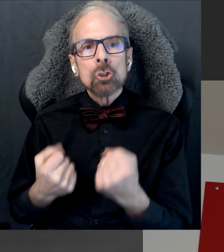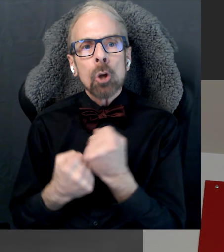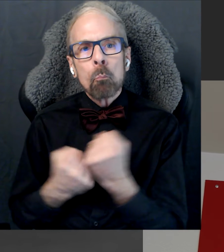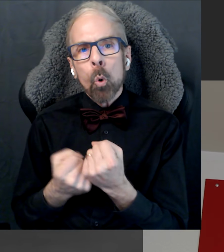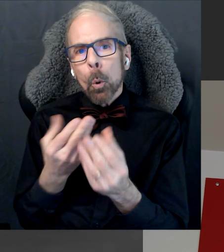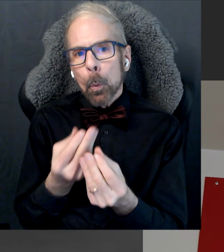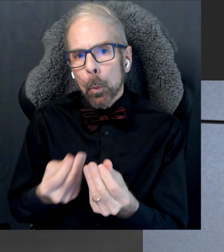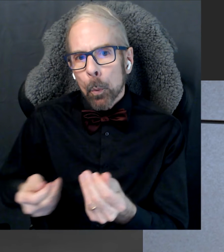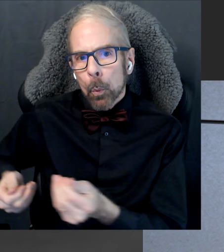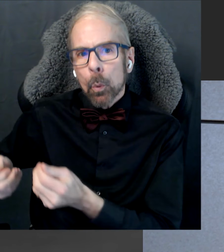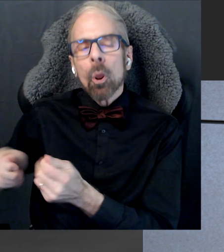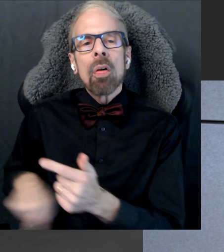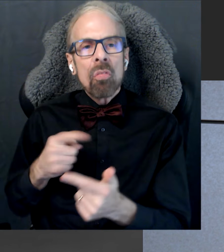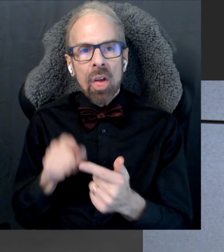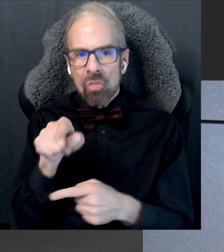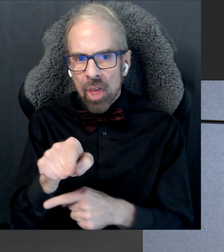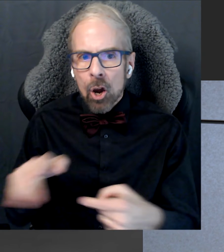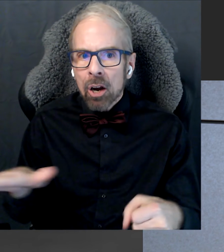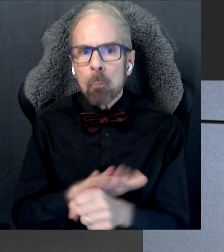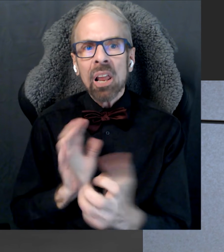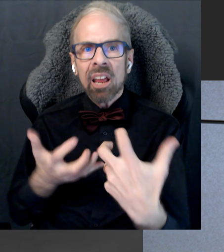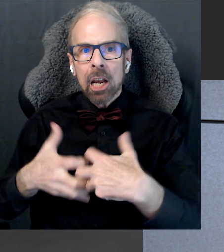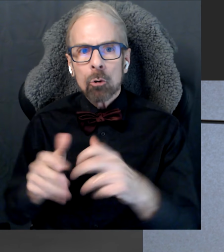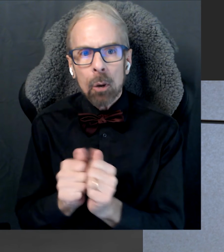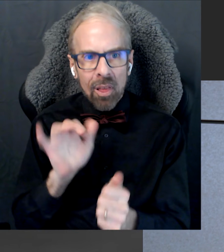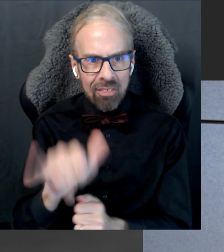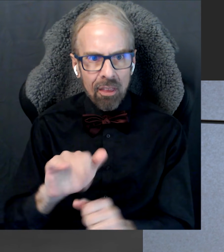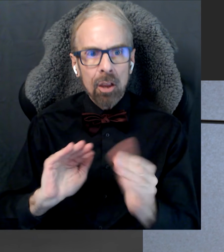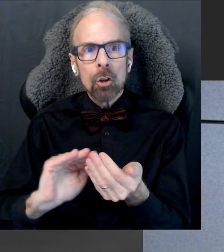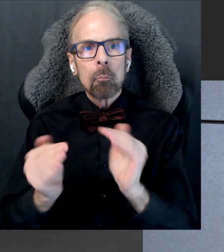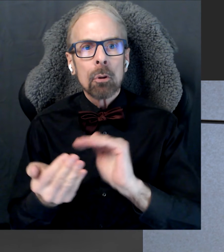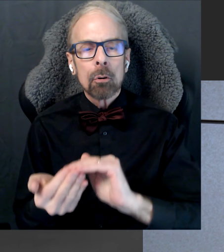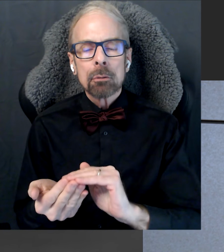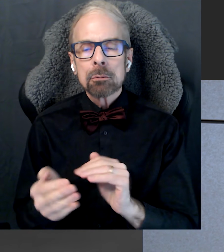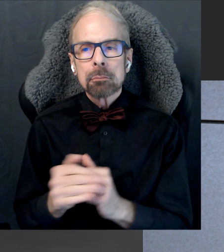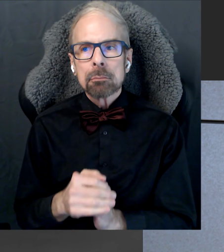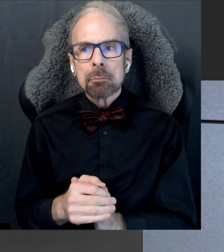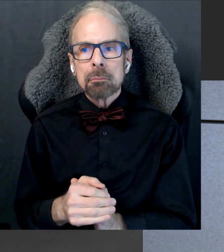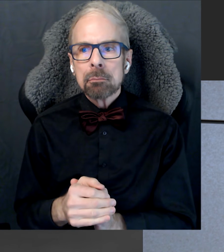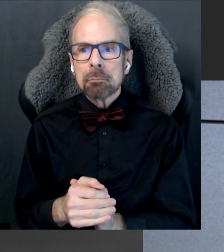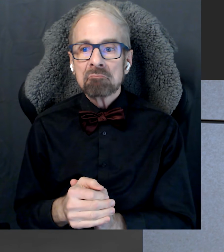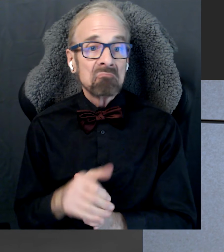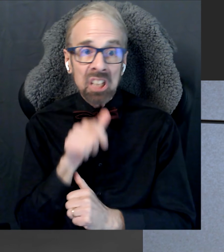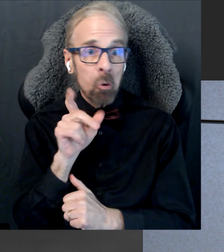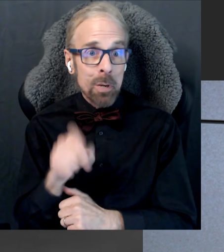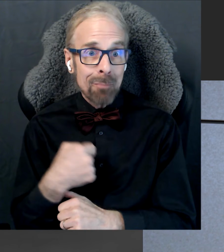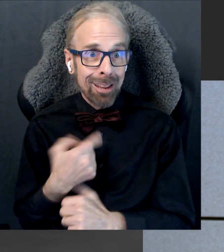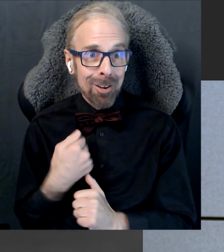and they are completely integrated with that community and don't really need me